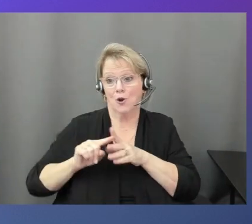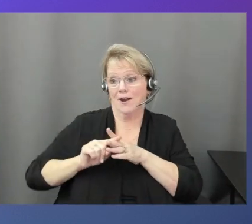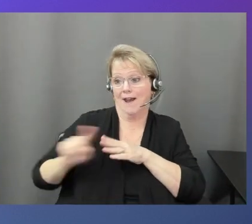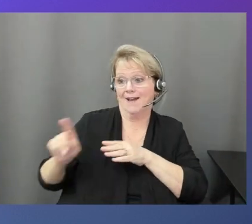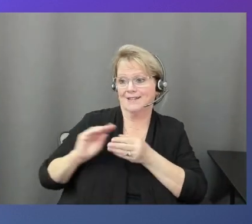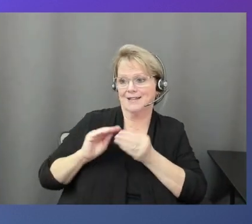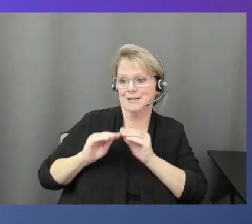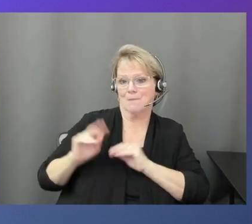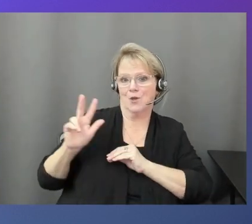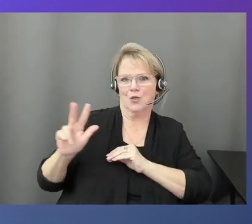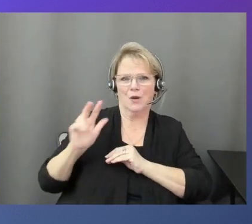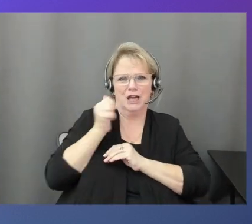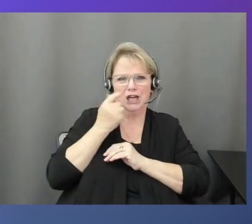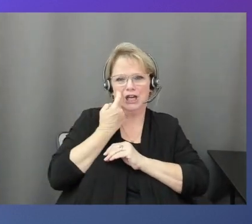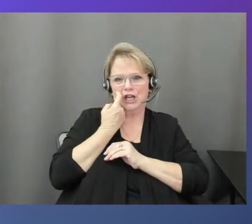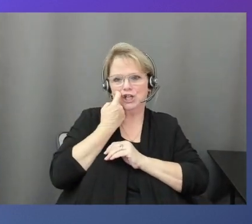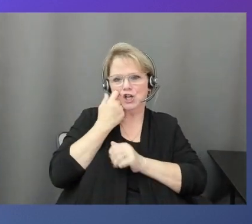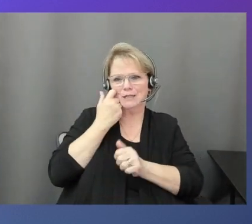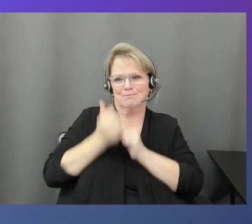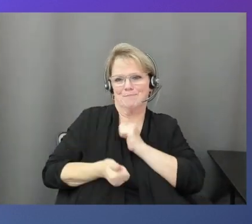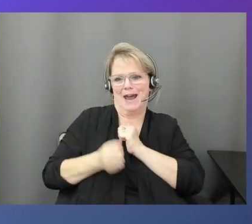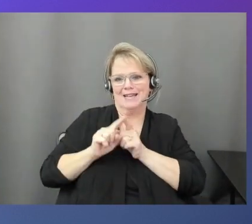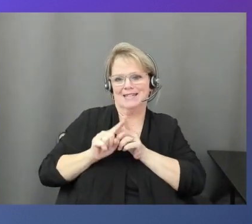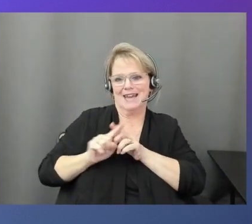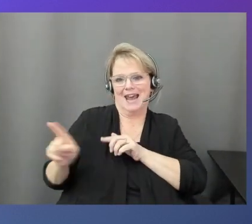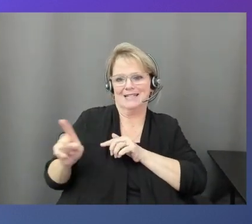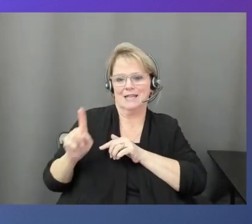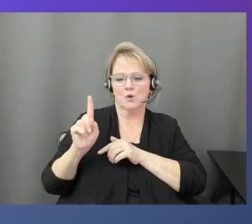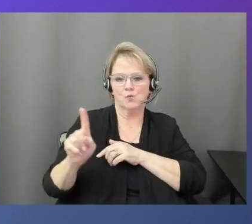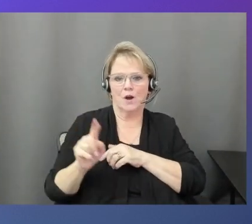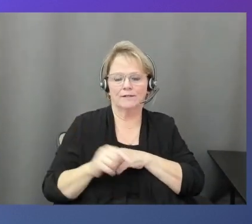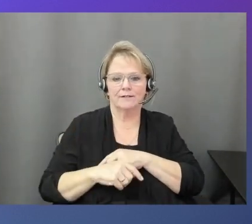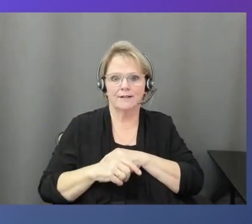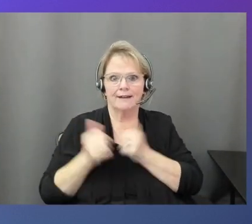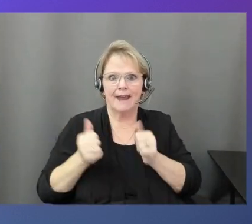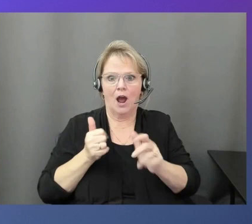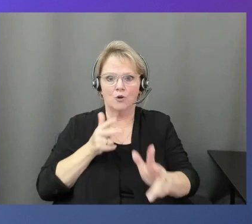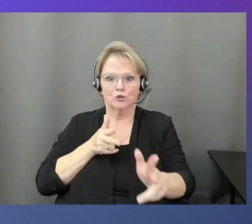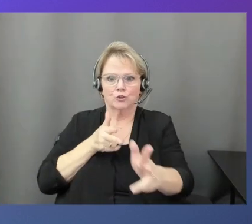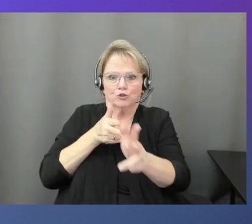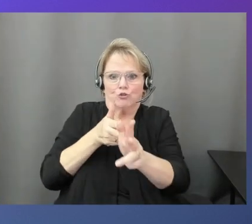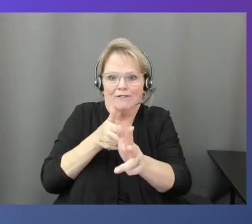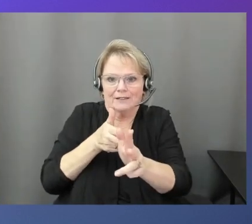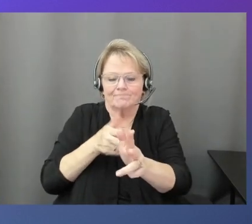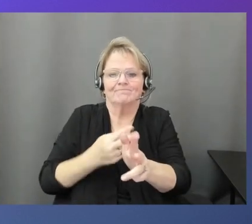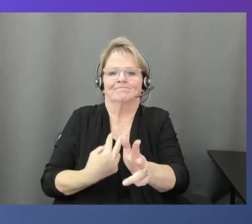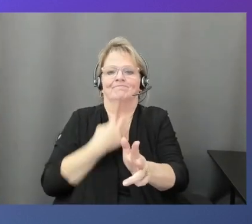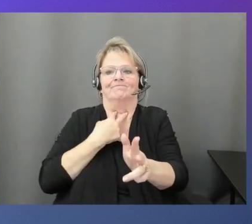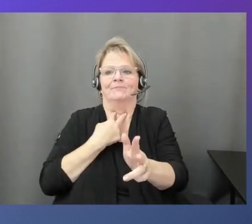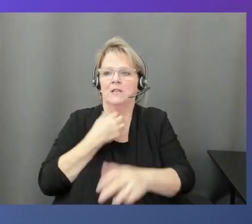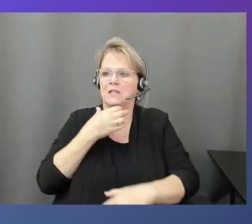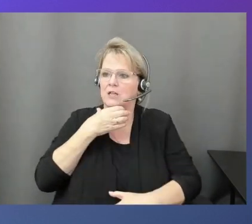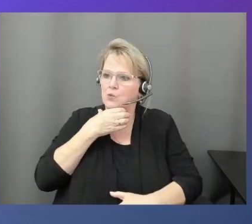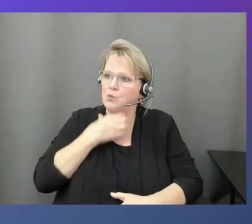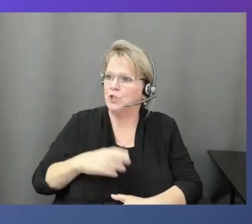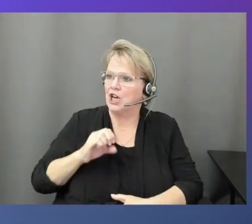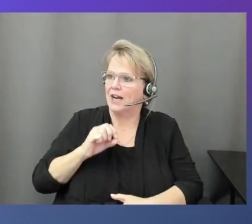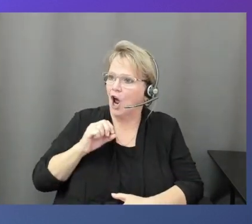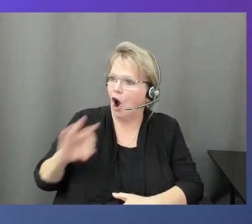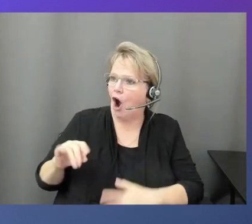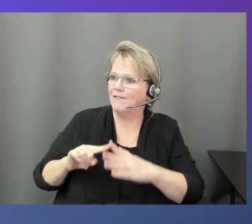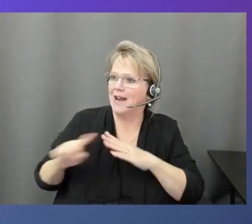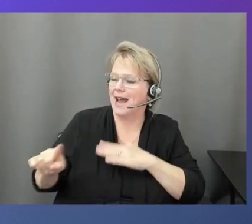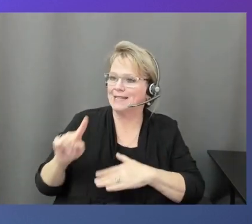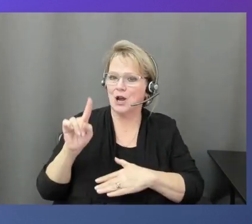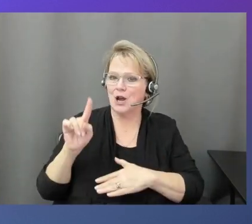1, and you got a traffic jam. And you're like, man, I should have just gotten off at exit 1. In many ways, that closer highway exit is